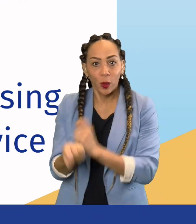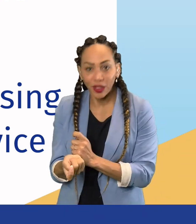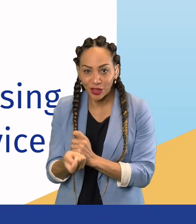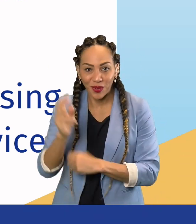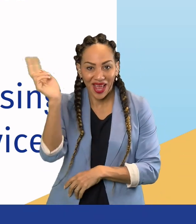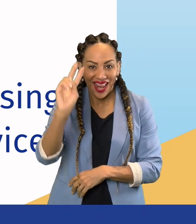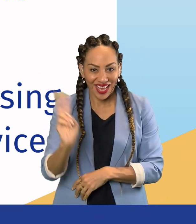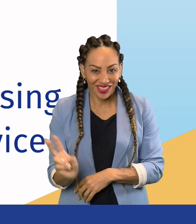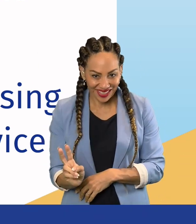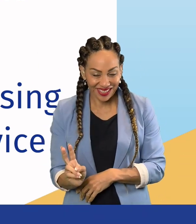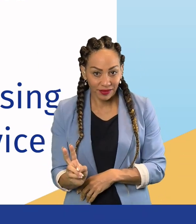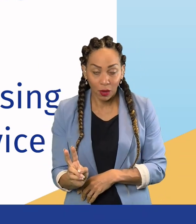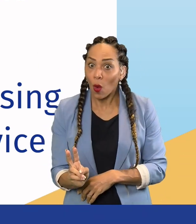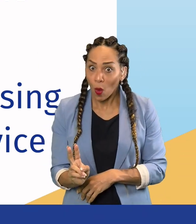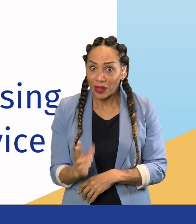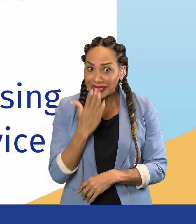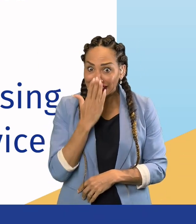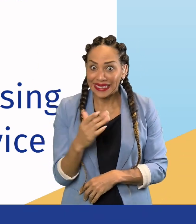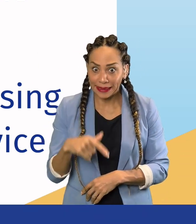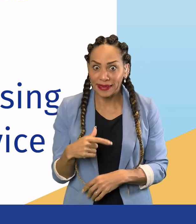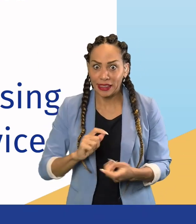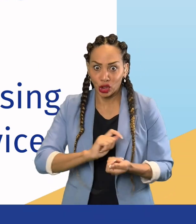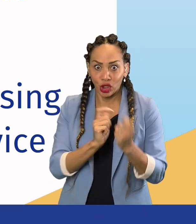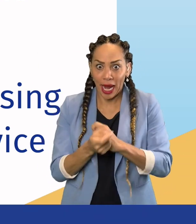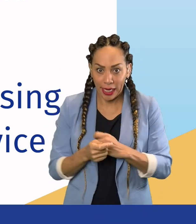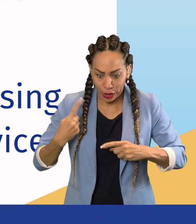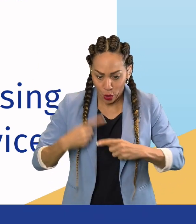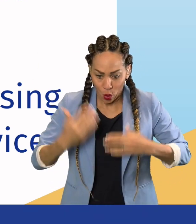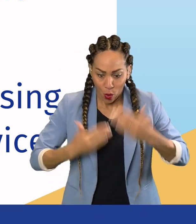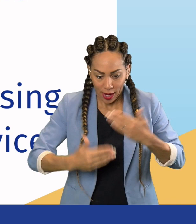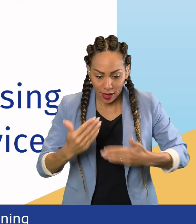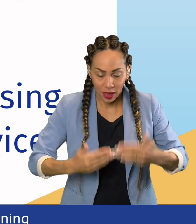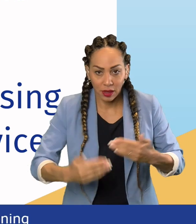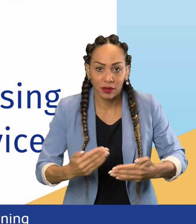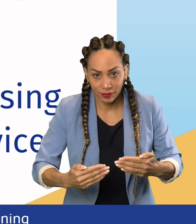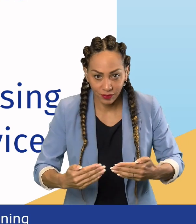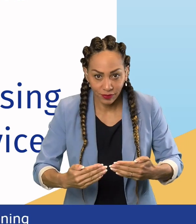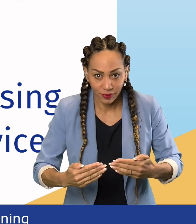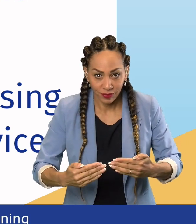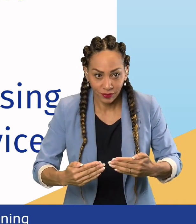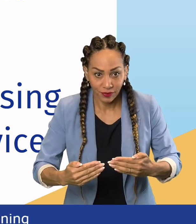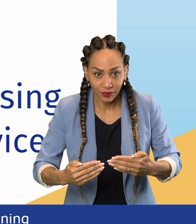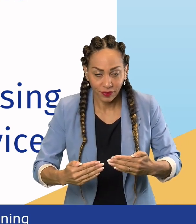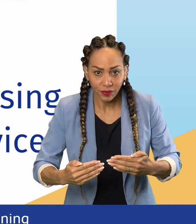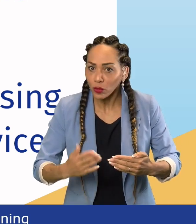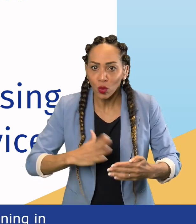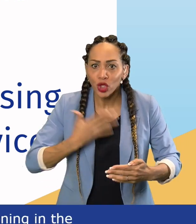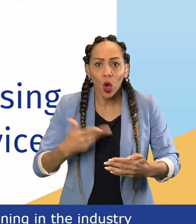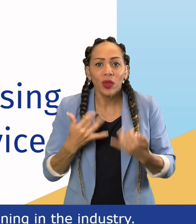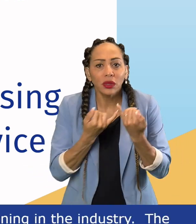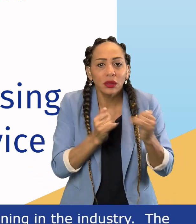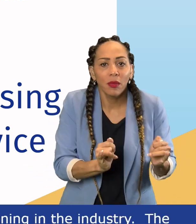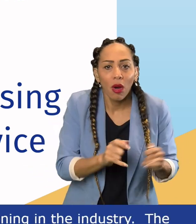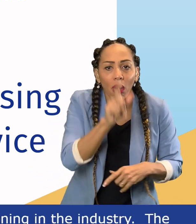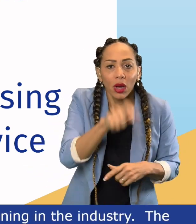it's happening at some pace. And the key thing there is that we want to ensure that we don't compromise on that fantastic customer service that